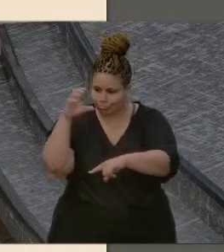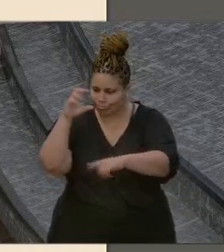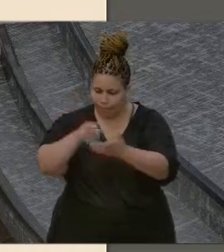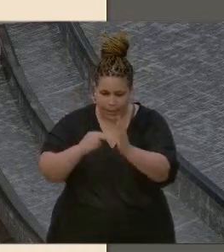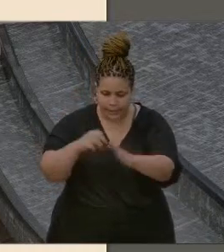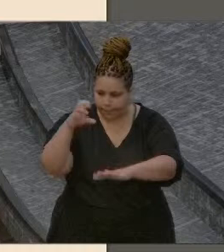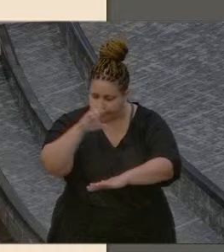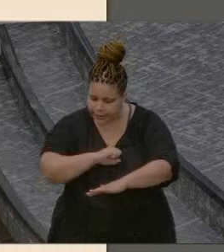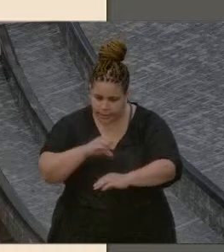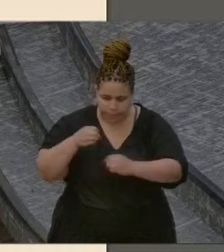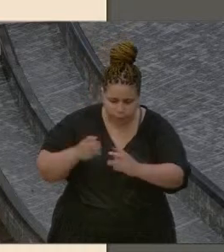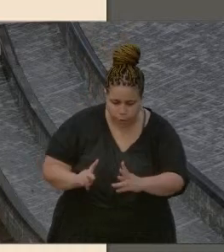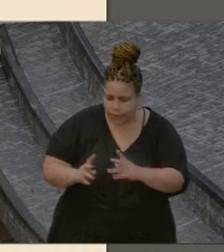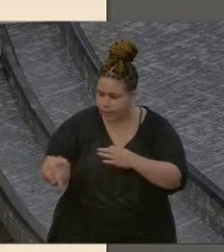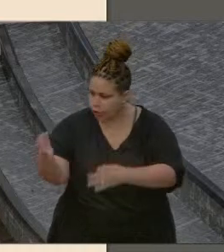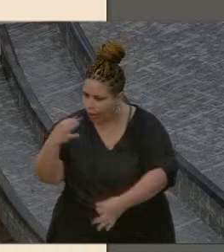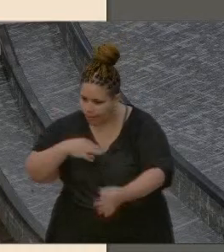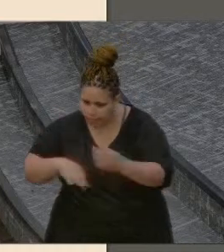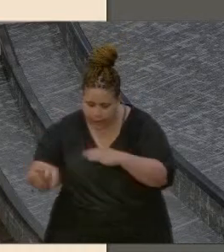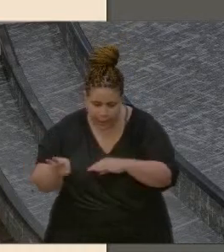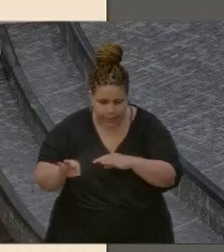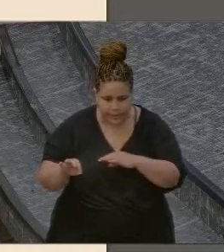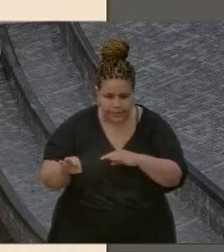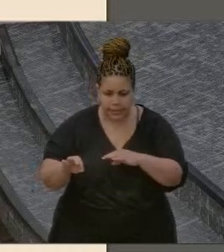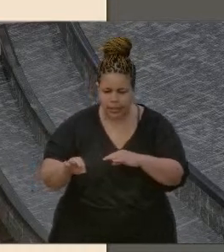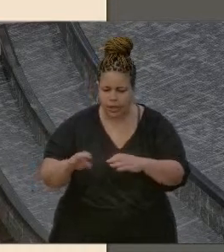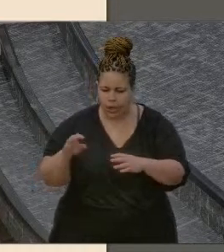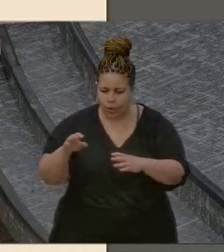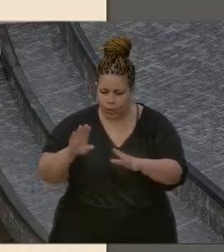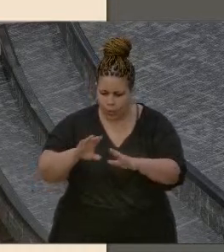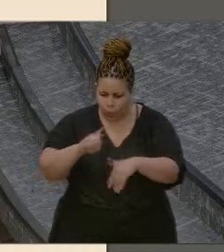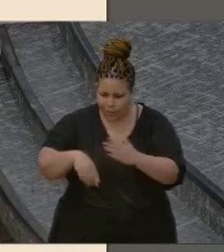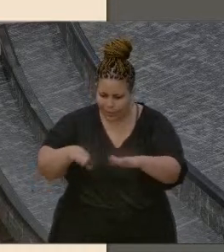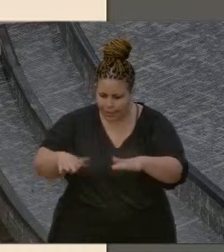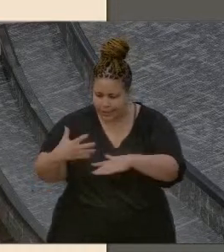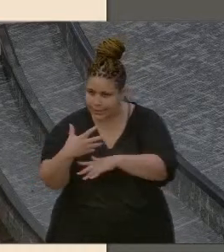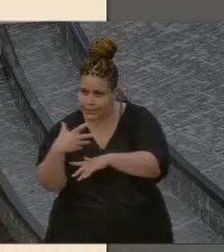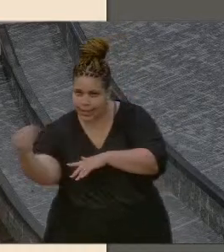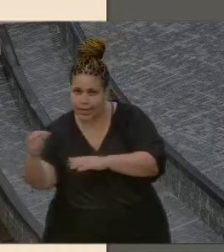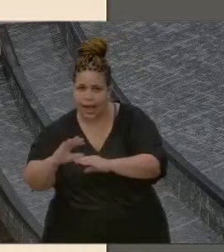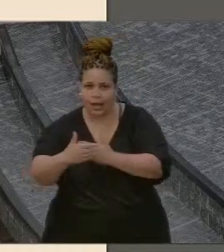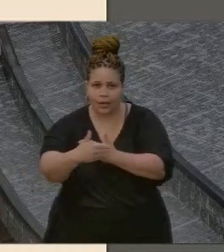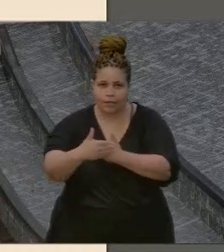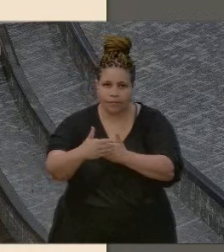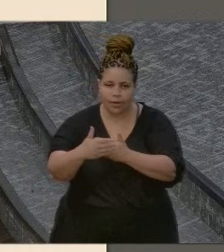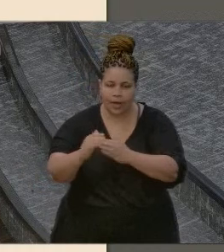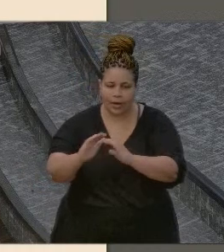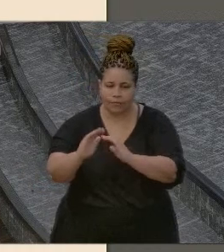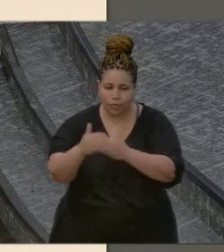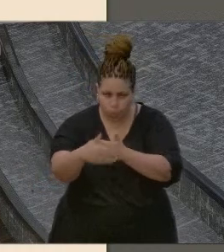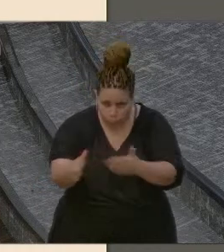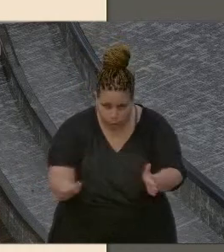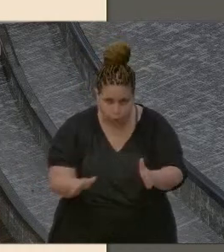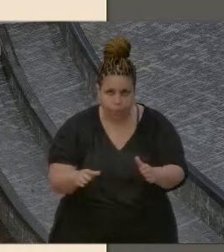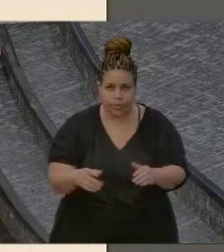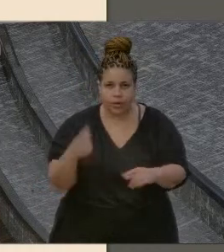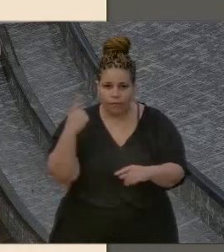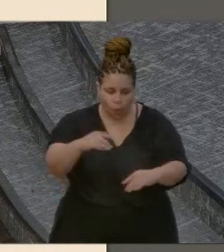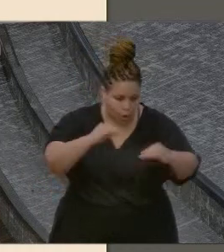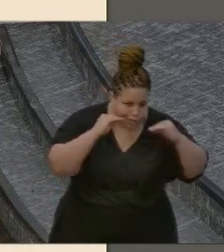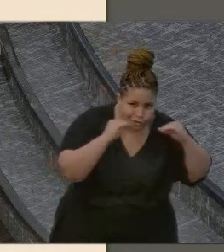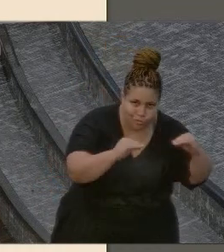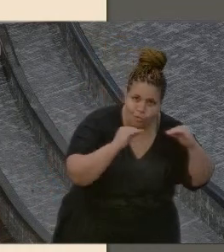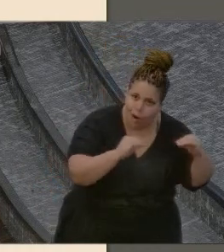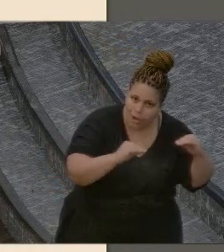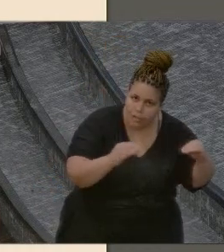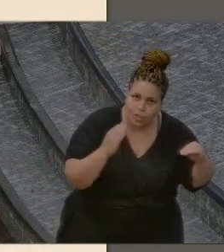us to replace exclusion with instruction, remediation, and engagement. So the question